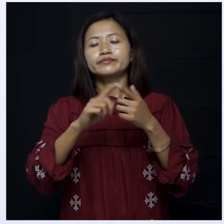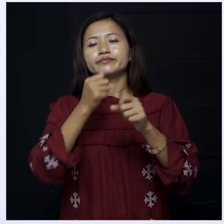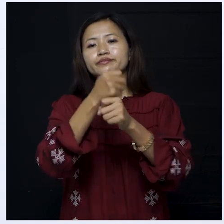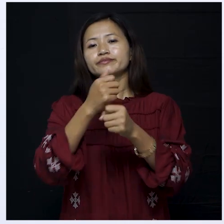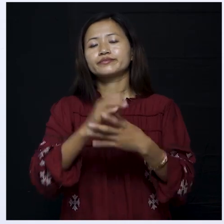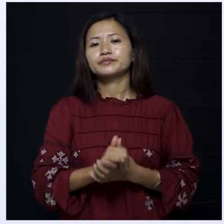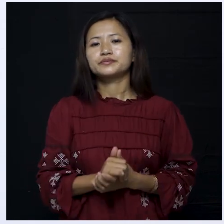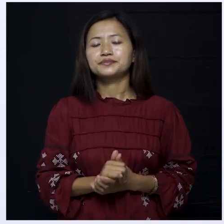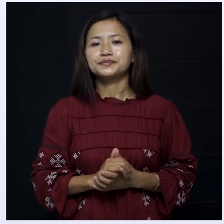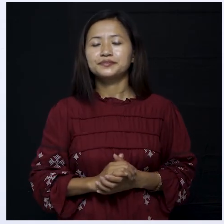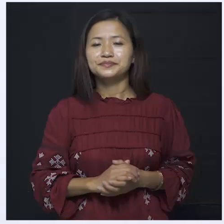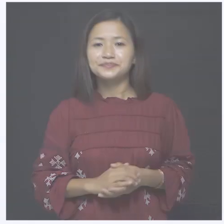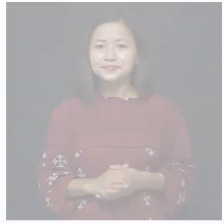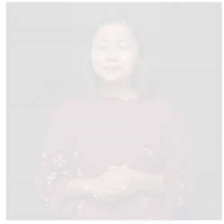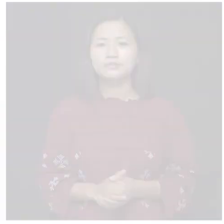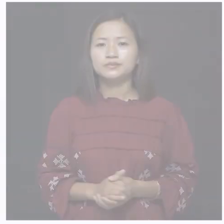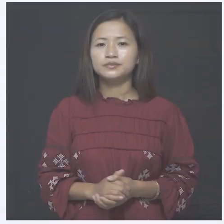example.